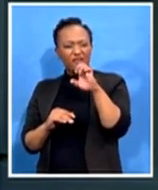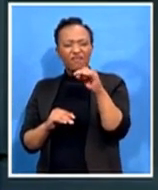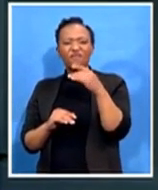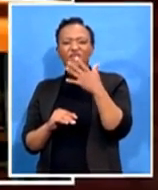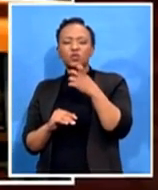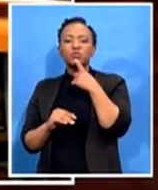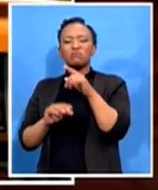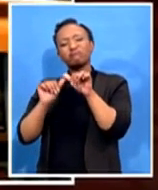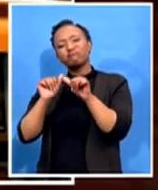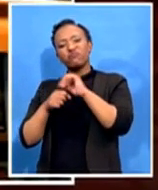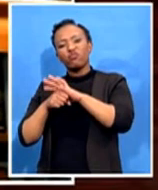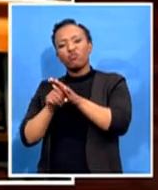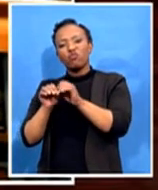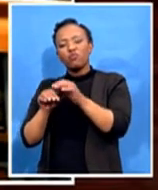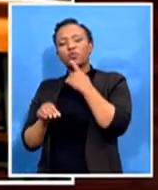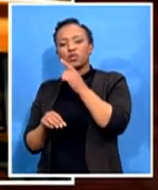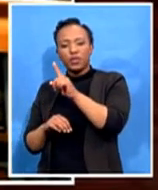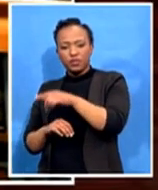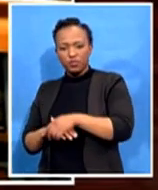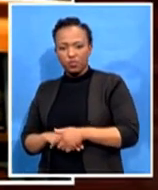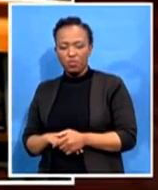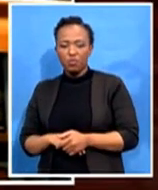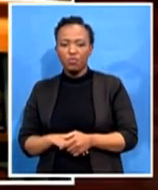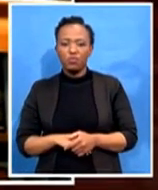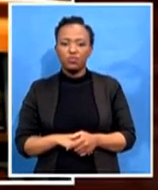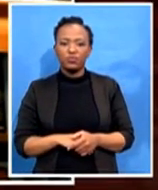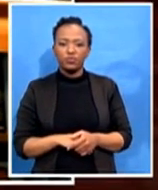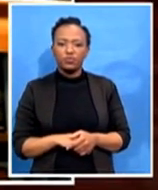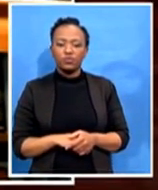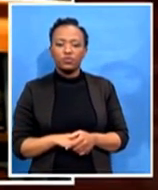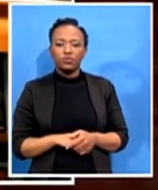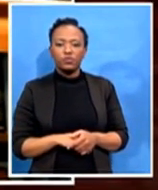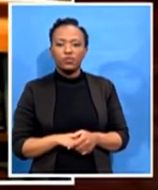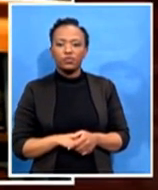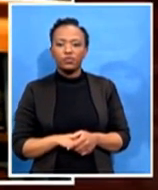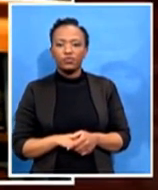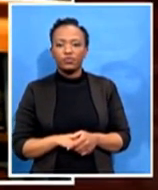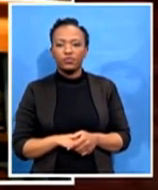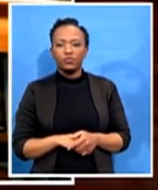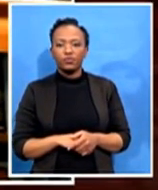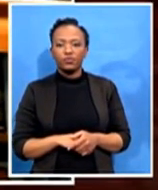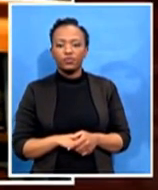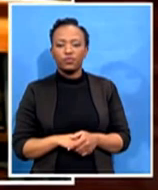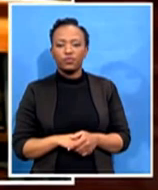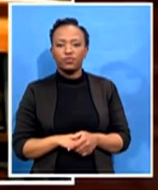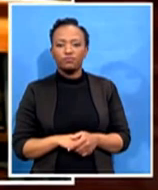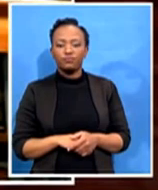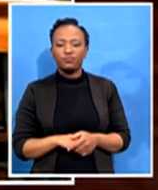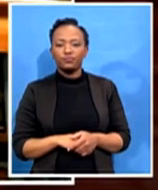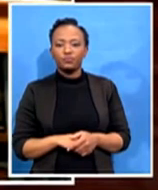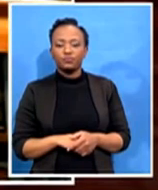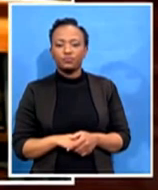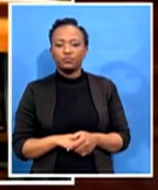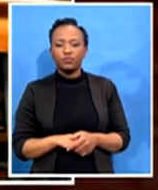Politics is a game of elimination. It's either you get eliminated or you eliminate others.